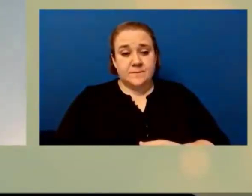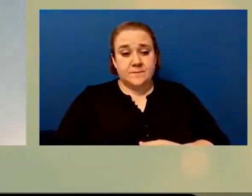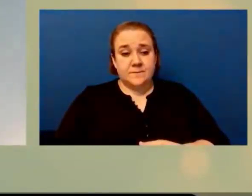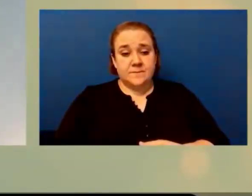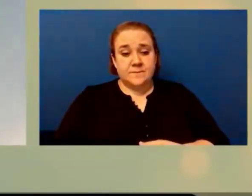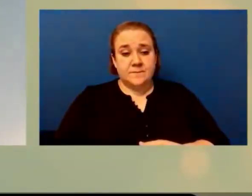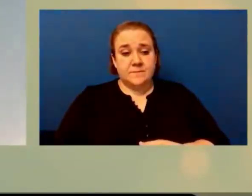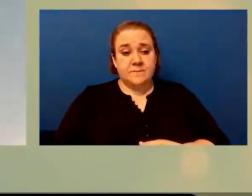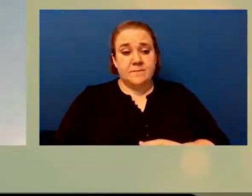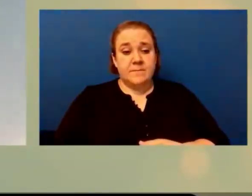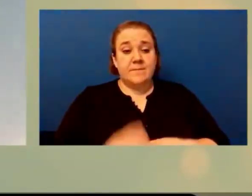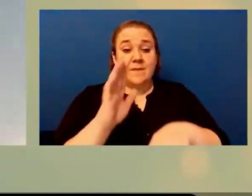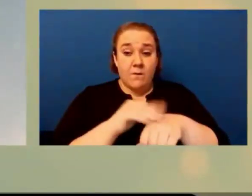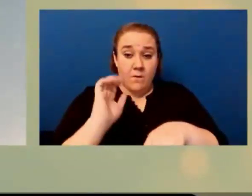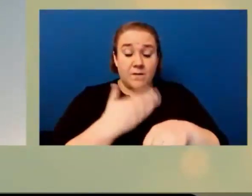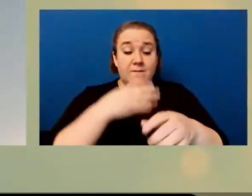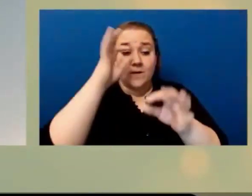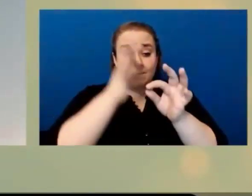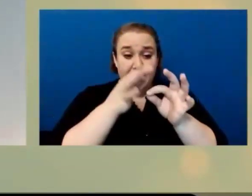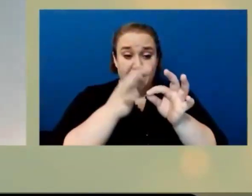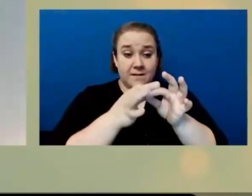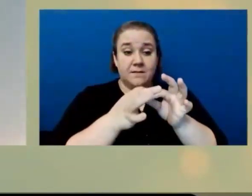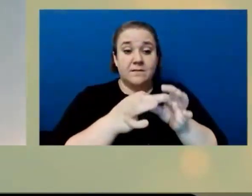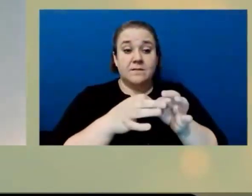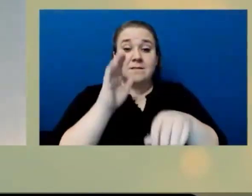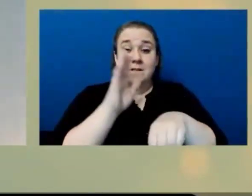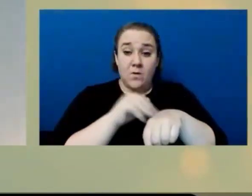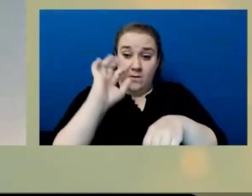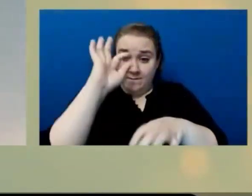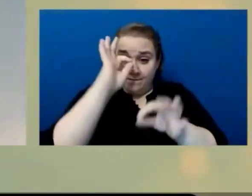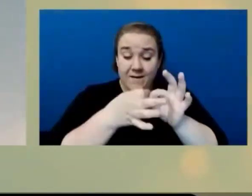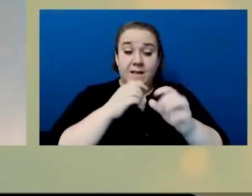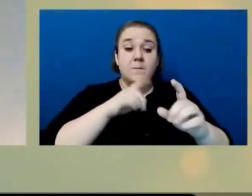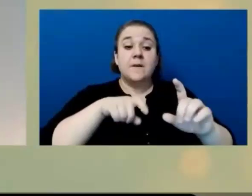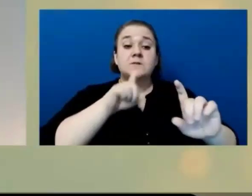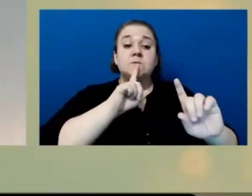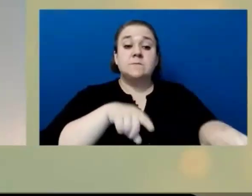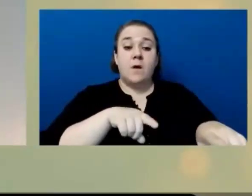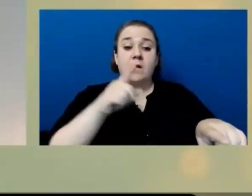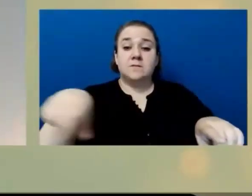danger, the holding and the teetering, the beauty and the pain.